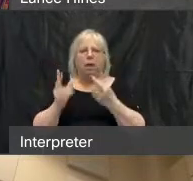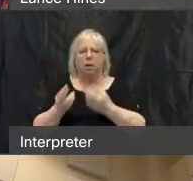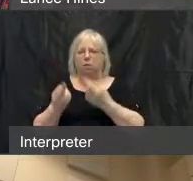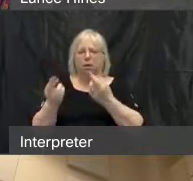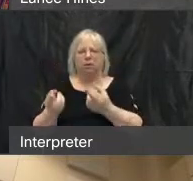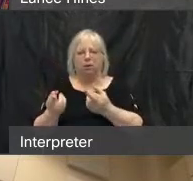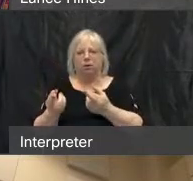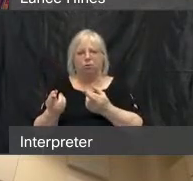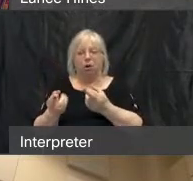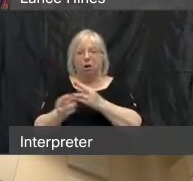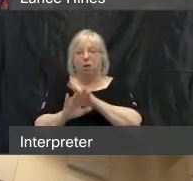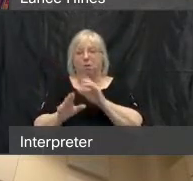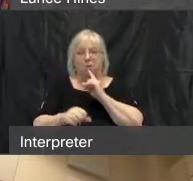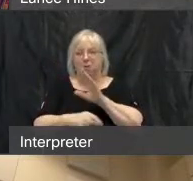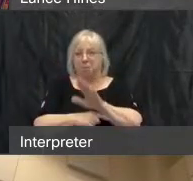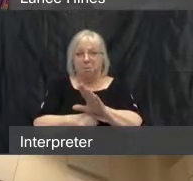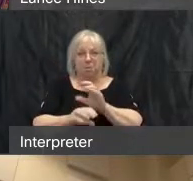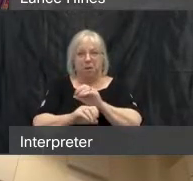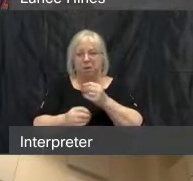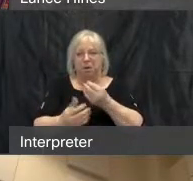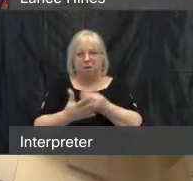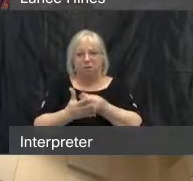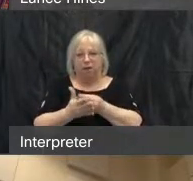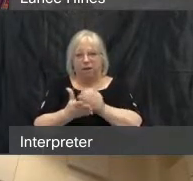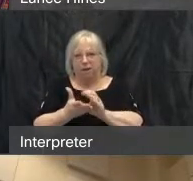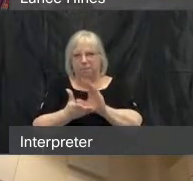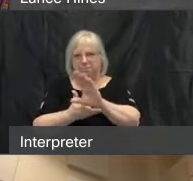intent. The resolution with no commitment of funding.